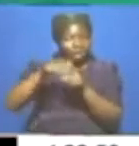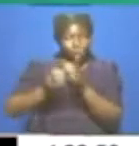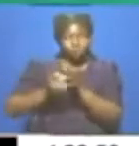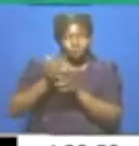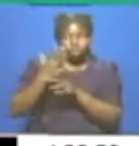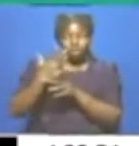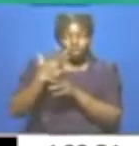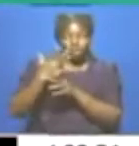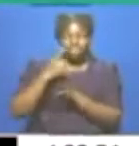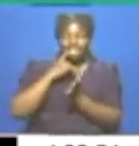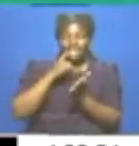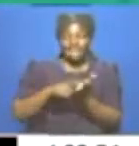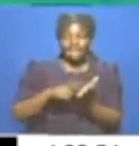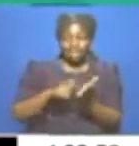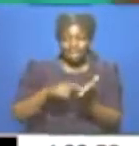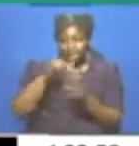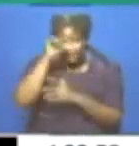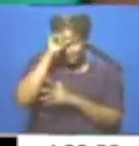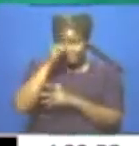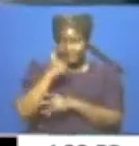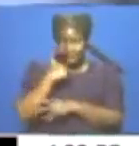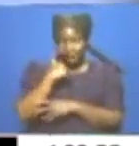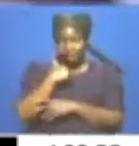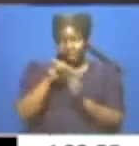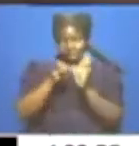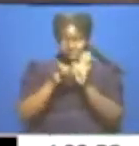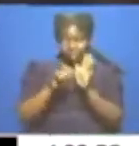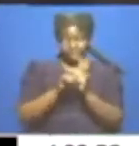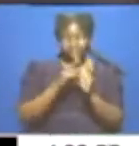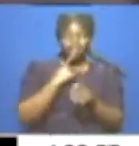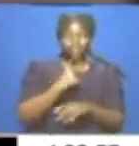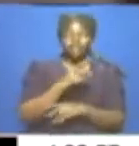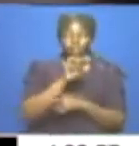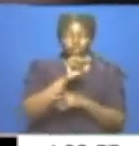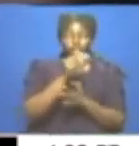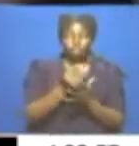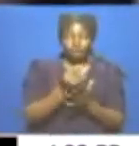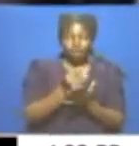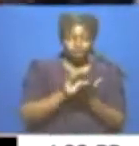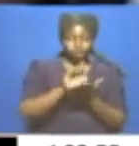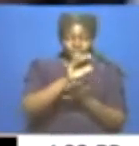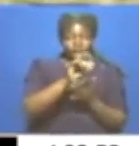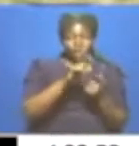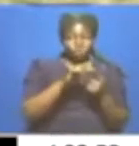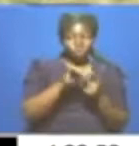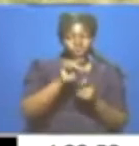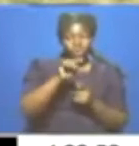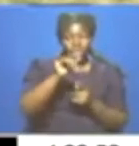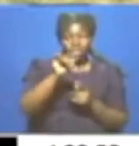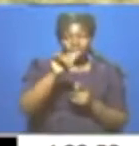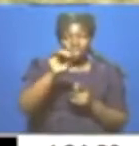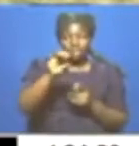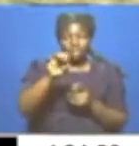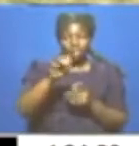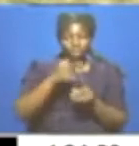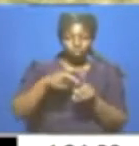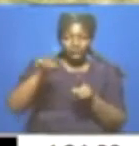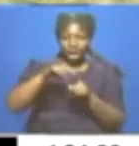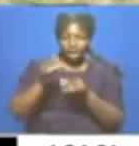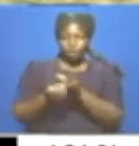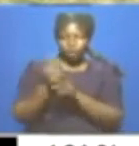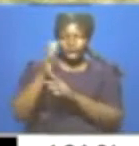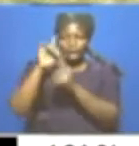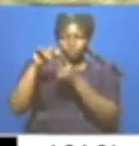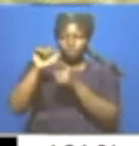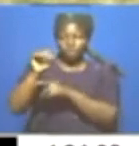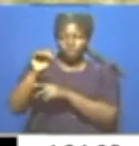The government had earmarked the 100 million shillings Nyatike irrigation scheme to increase the region's rice production by 50% before